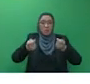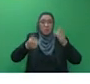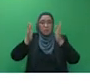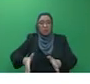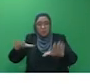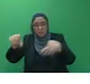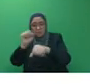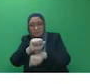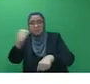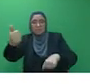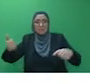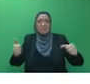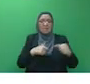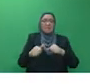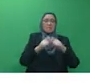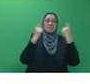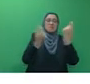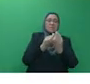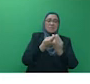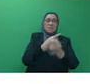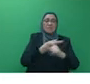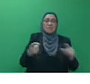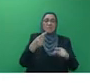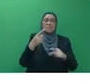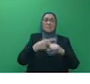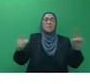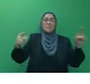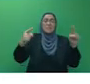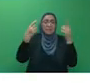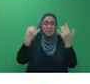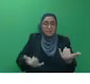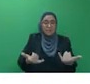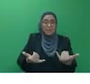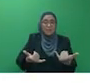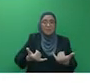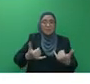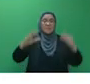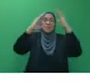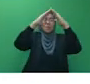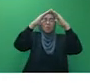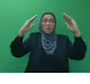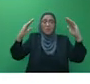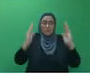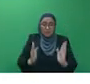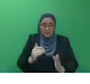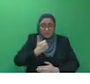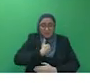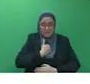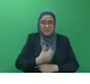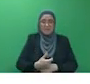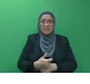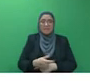everyone else knows this people are going to accept that you have limitations